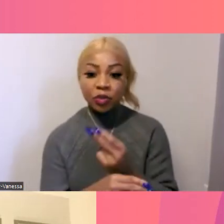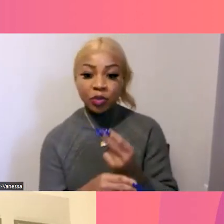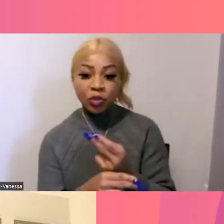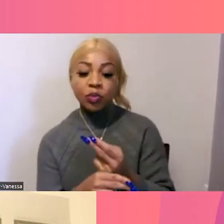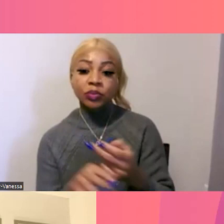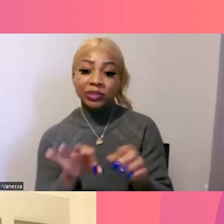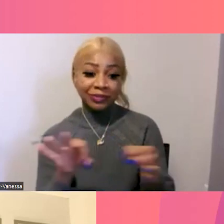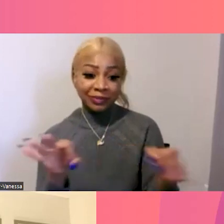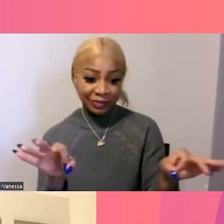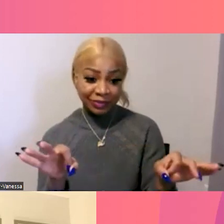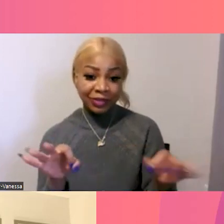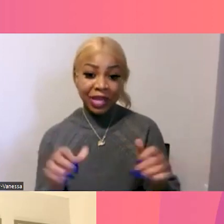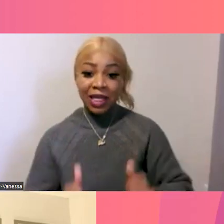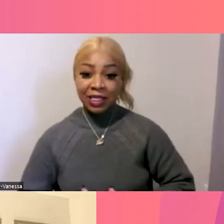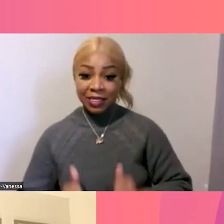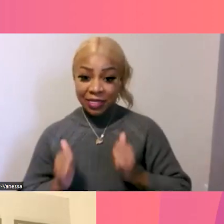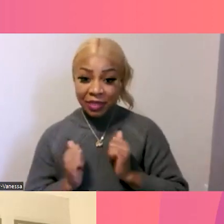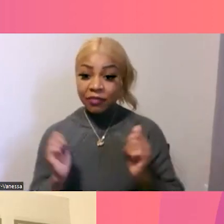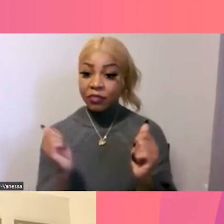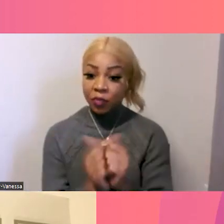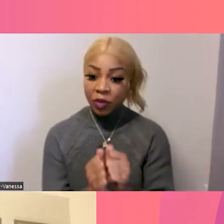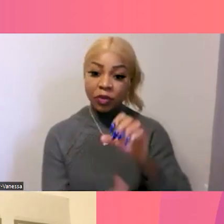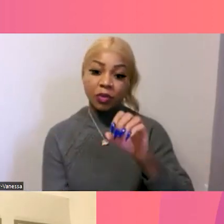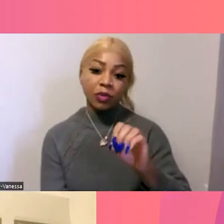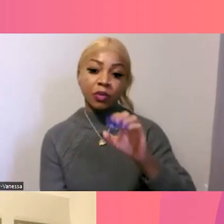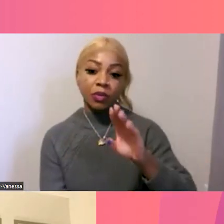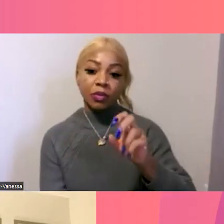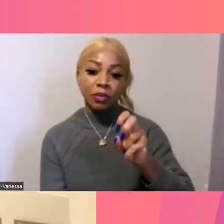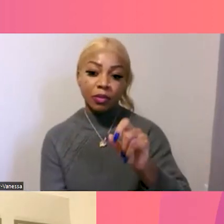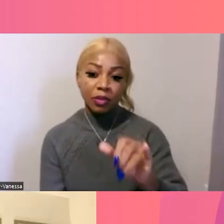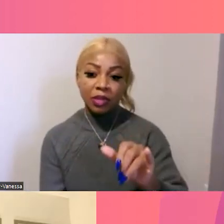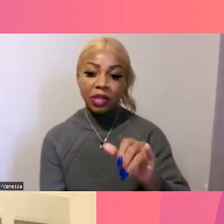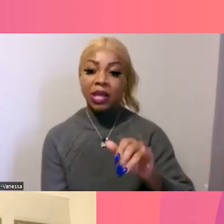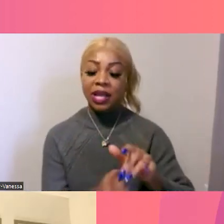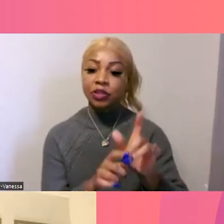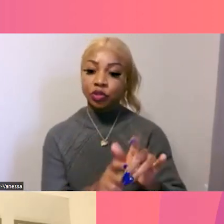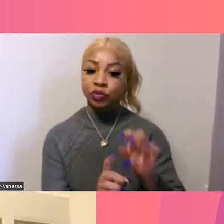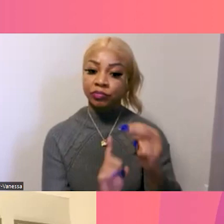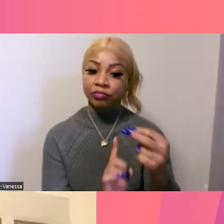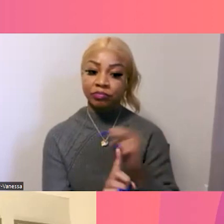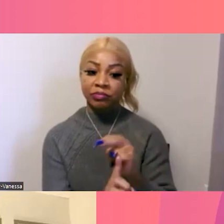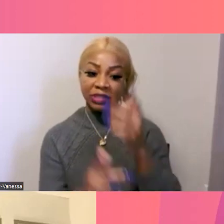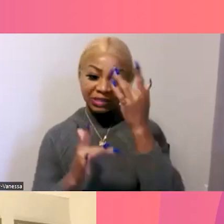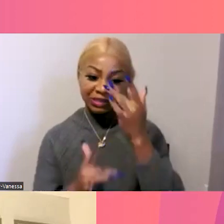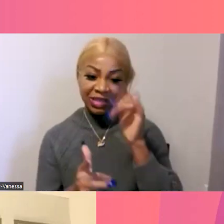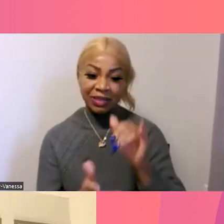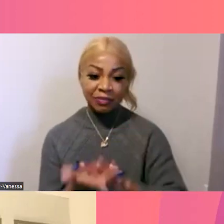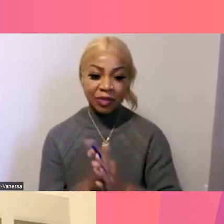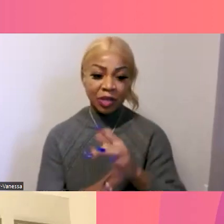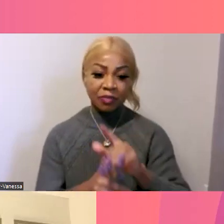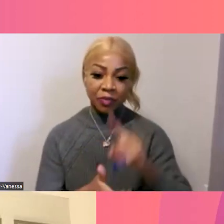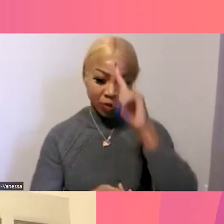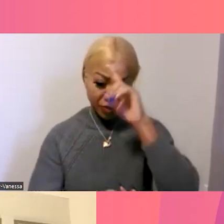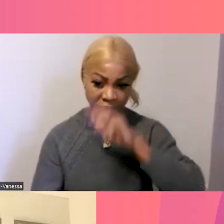like living with obesity and viewing obesity as a disease. This becomes very confusing and then makes